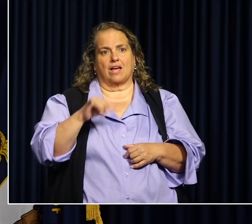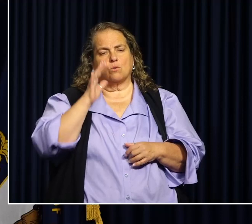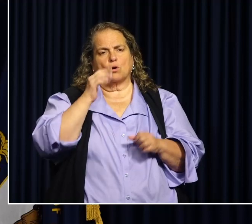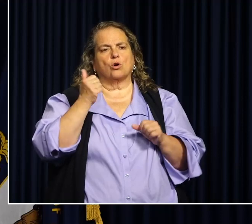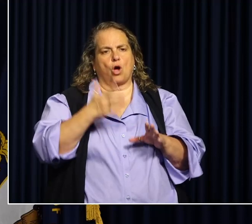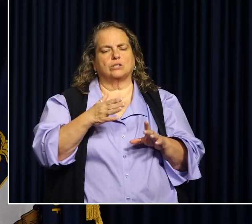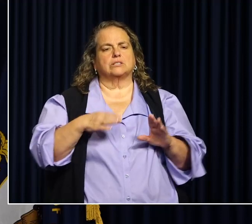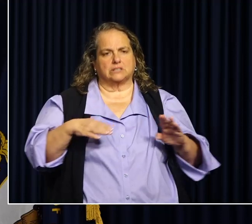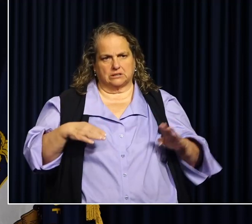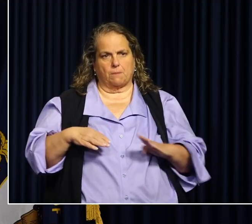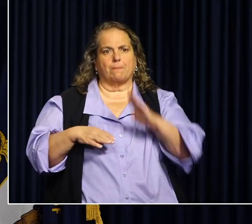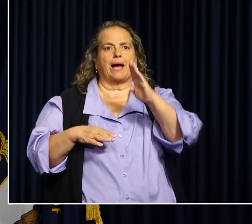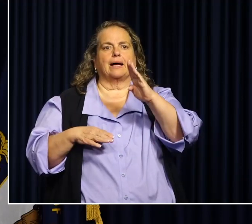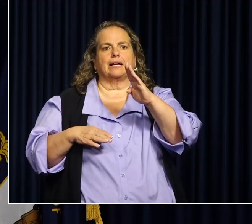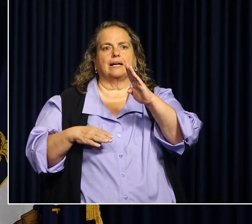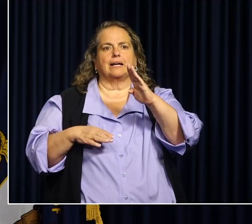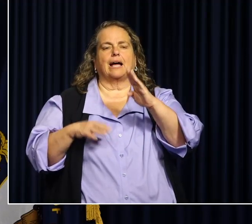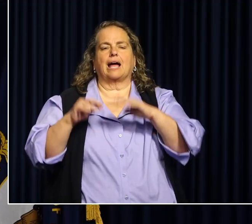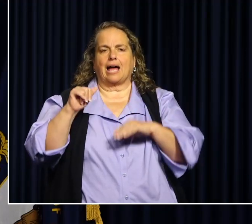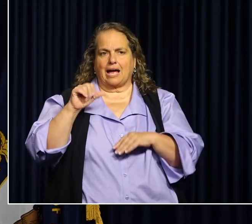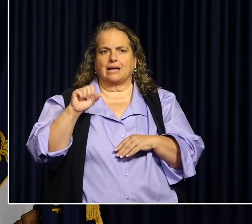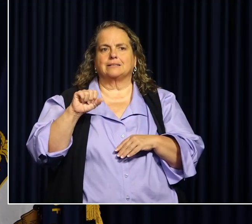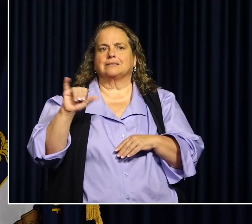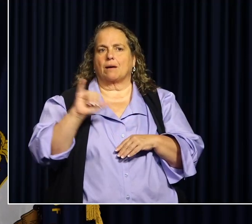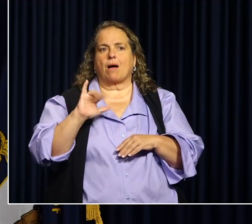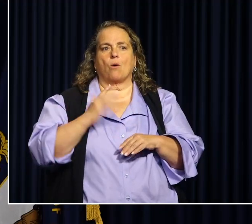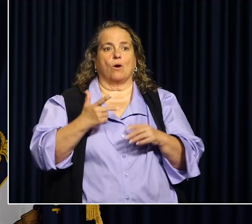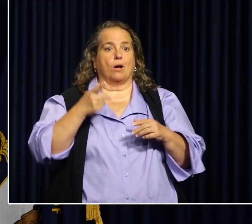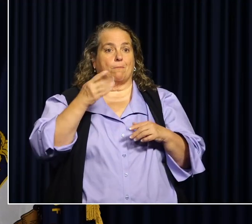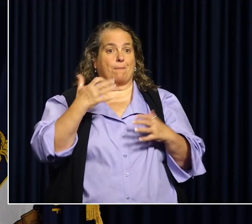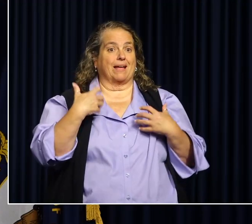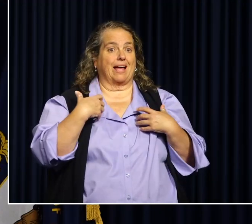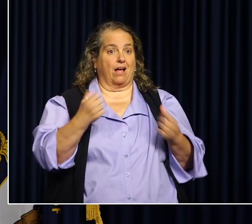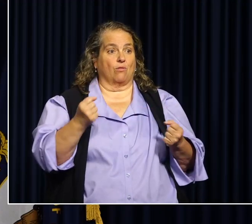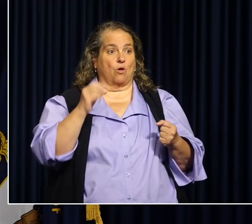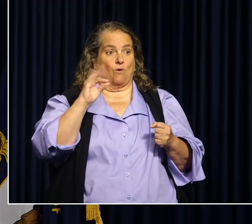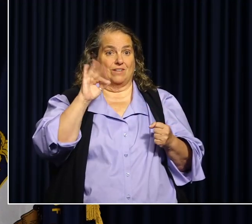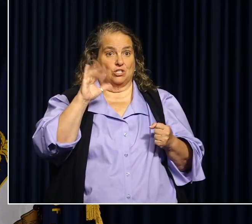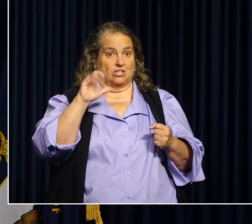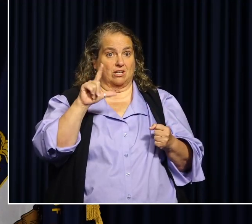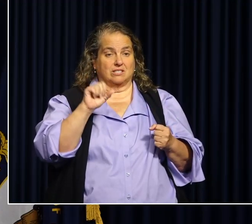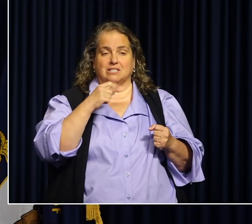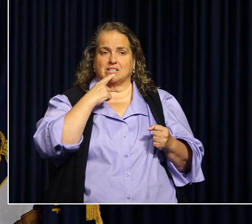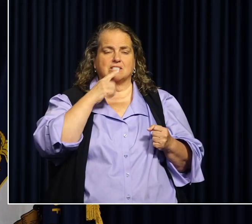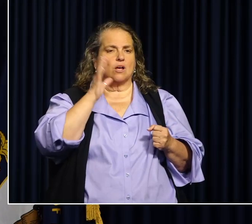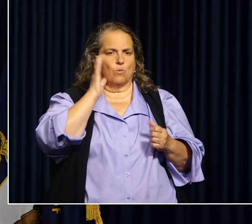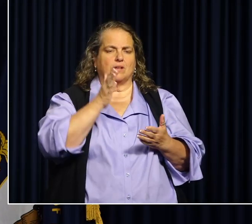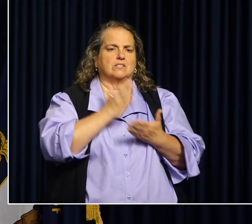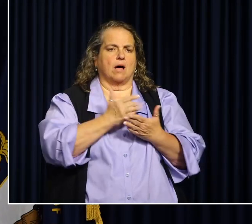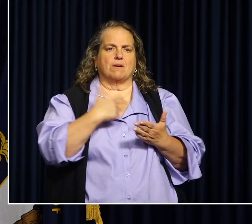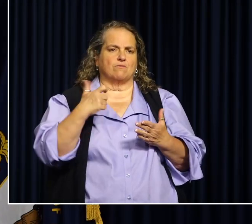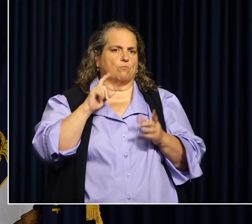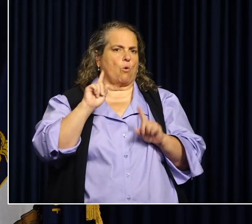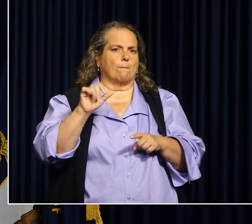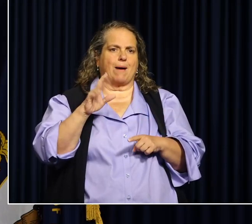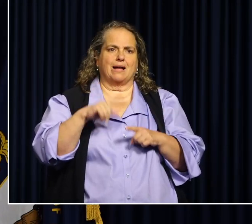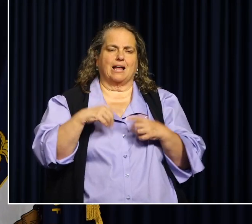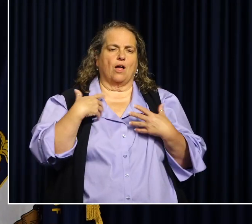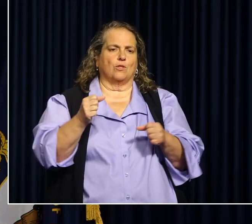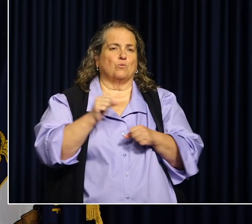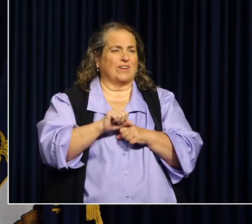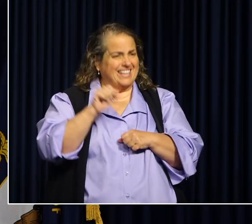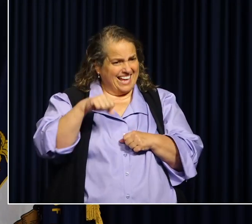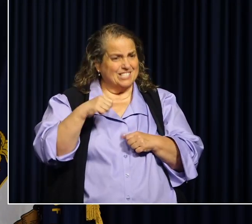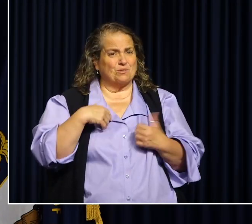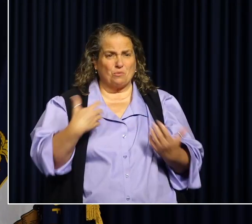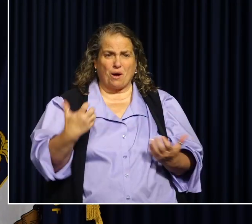cause the spike, as do our public health officials, that would stop us from going back to being healthy at work. Yes, we'd all love for a